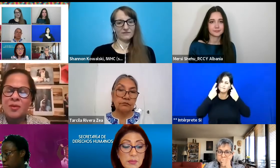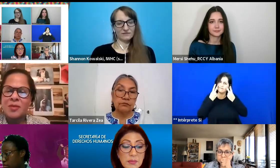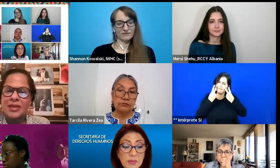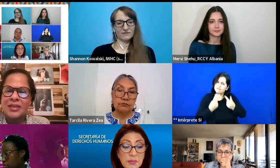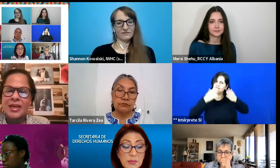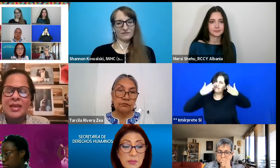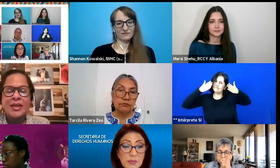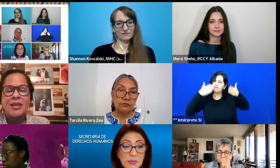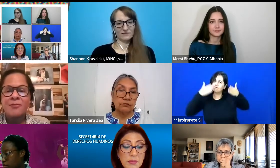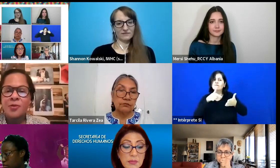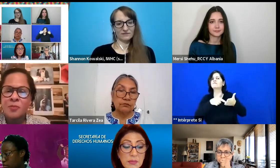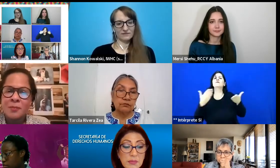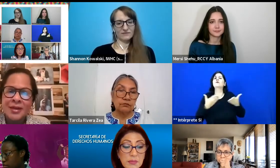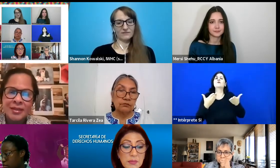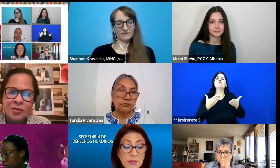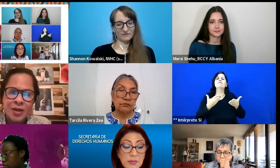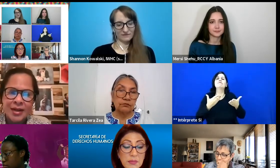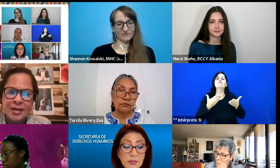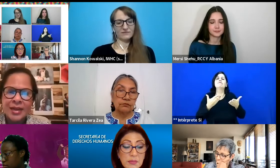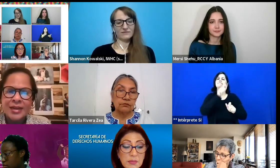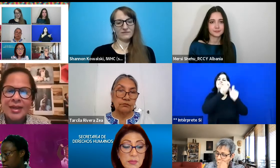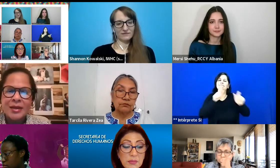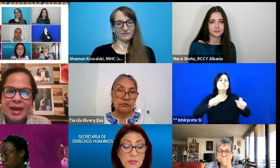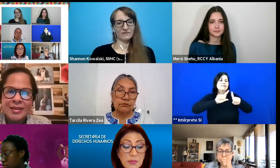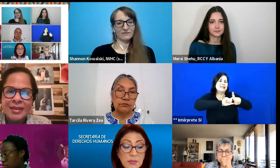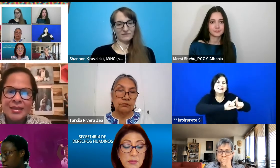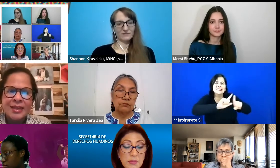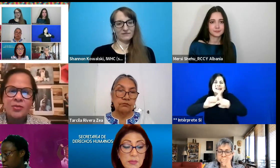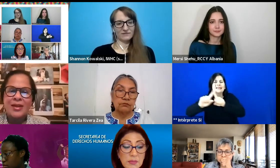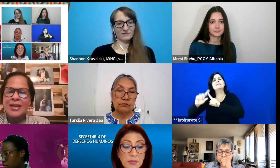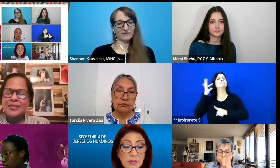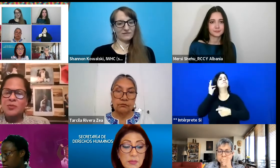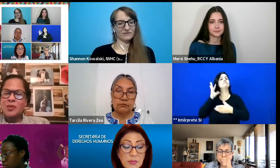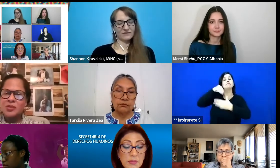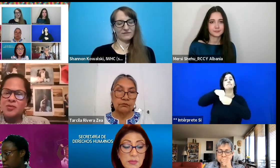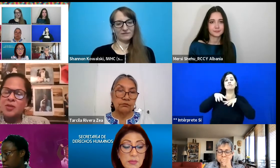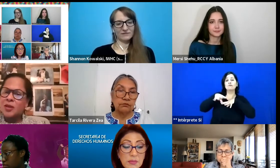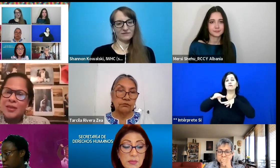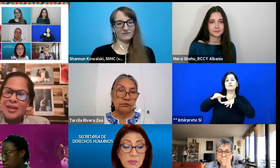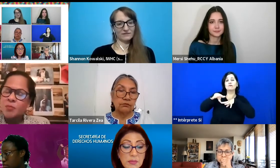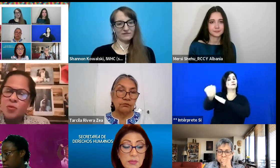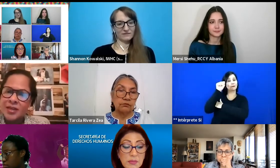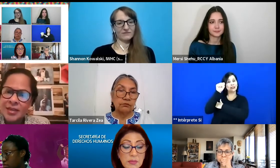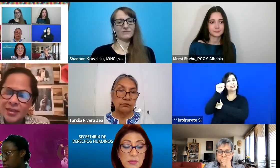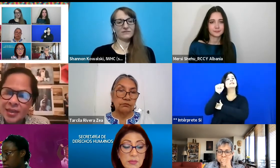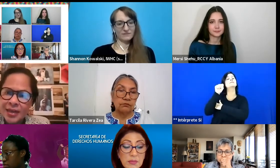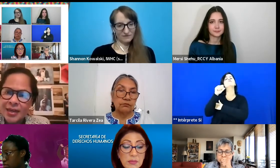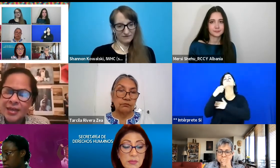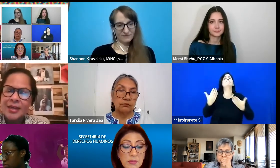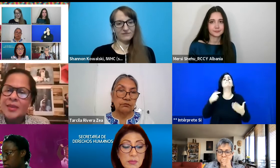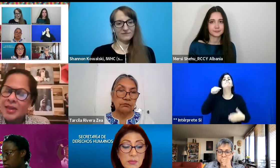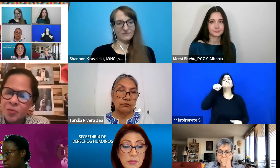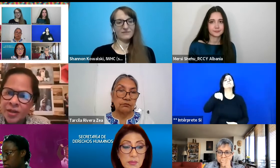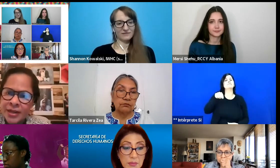movimiento feminista y de forma particular atendiendo la situación de las mujeres